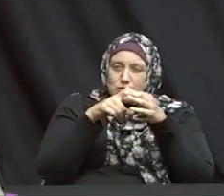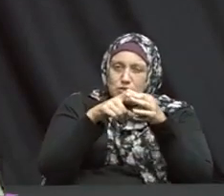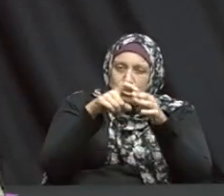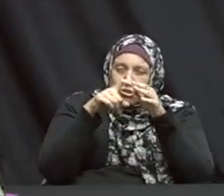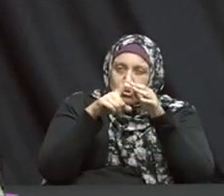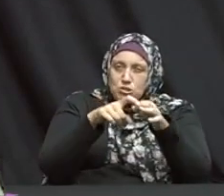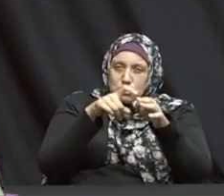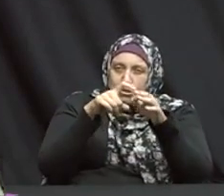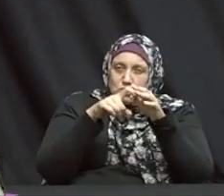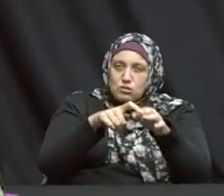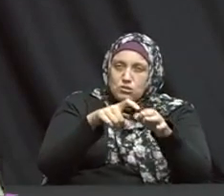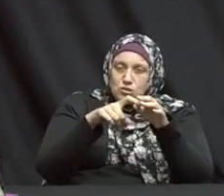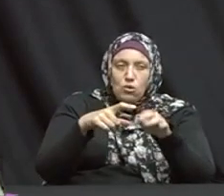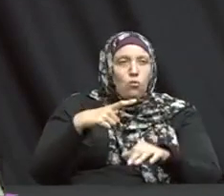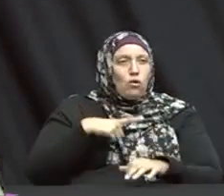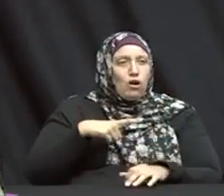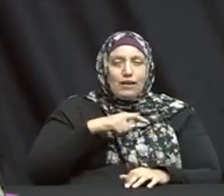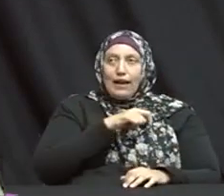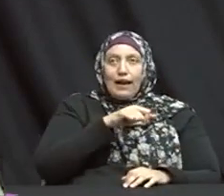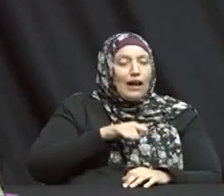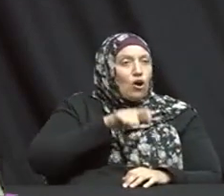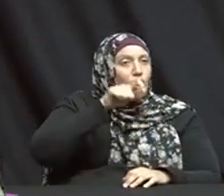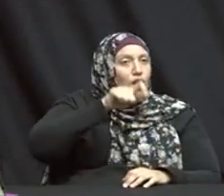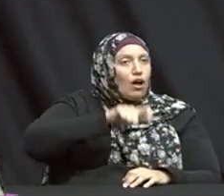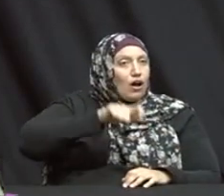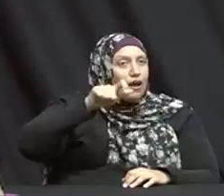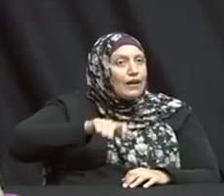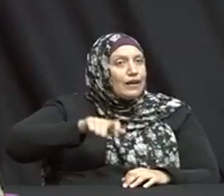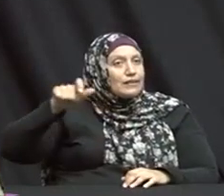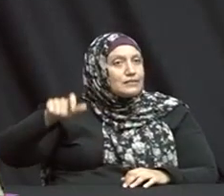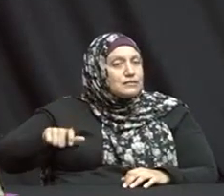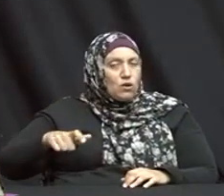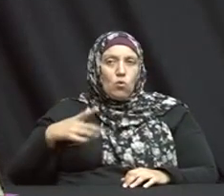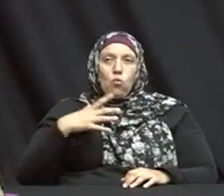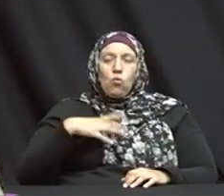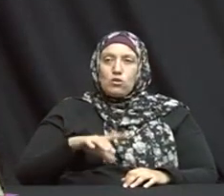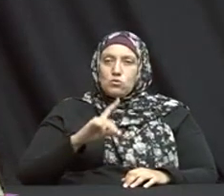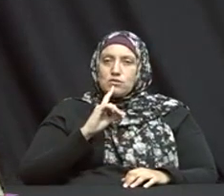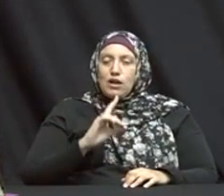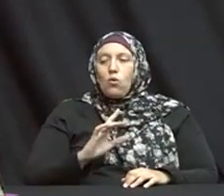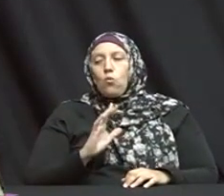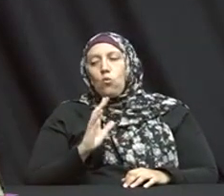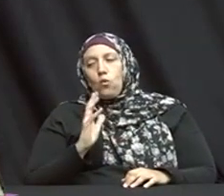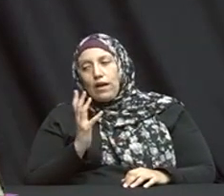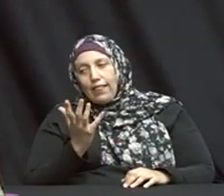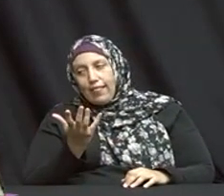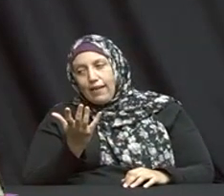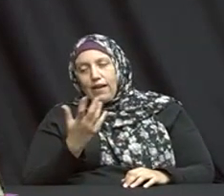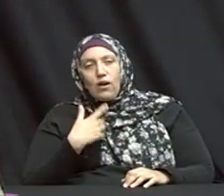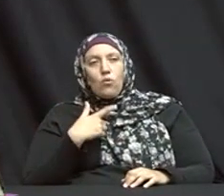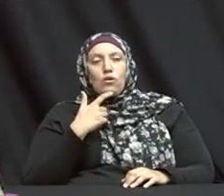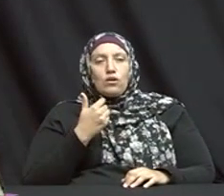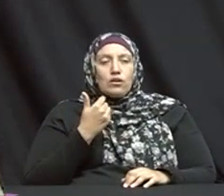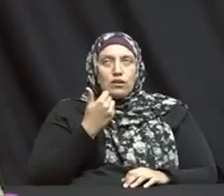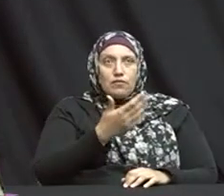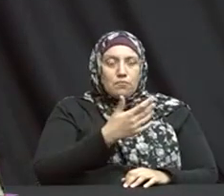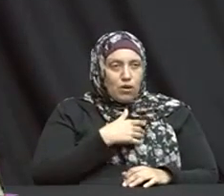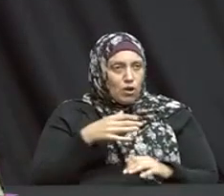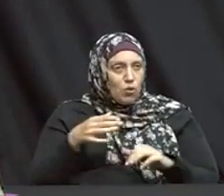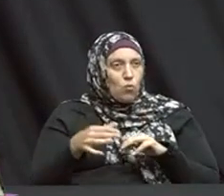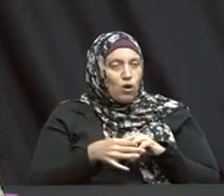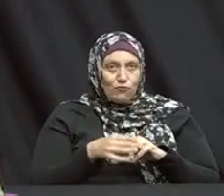many of our clients may want to say, well, I'm going to give my wife her 25% and I'm